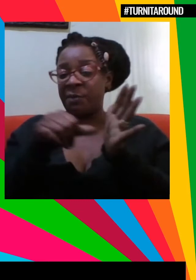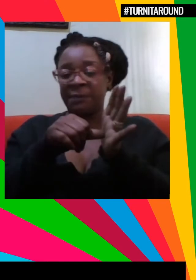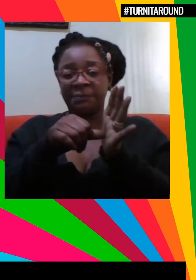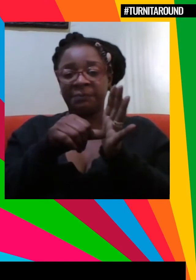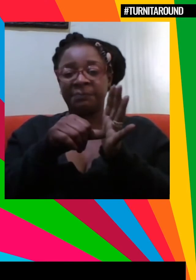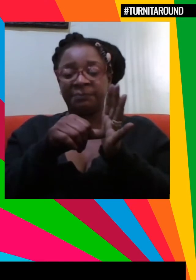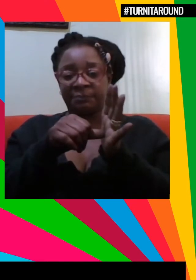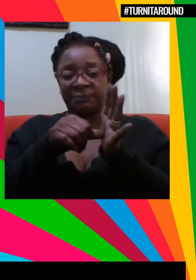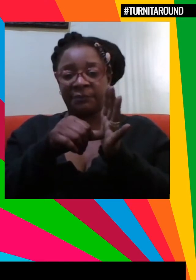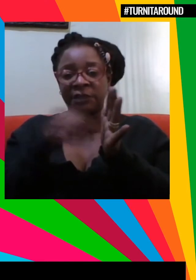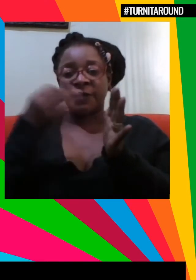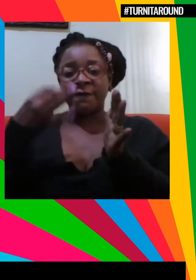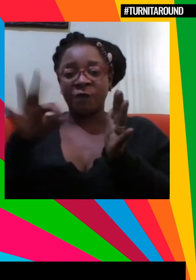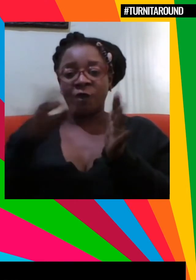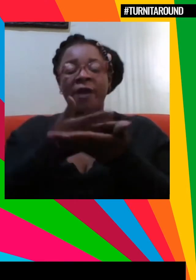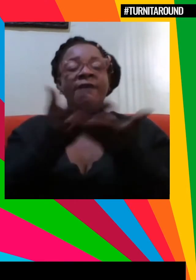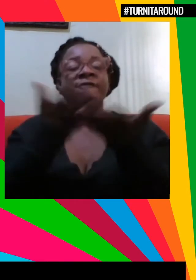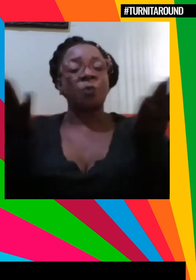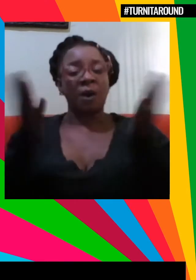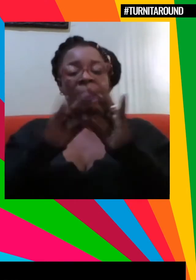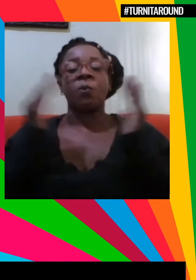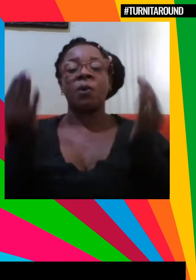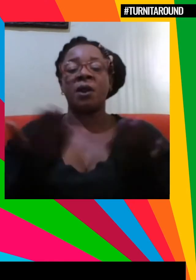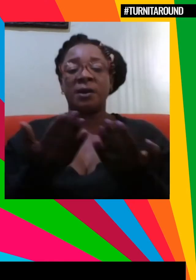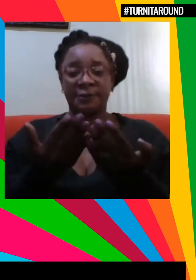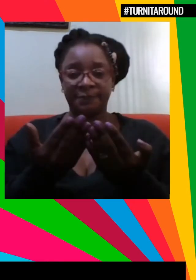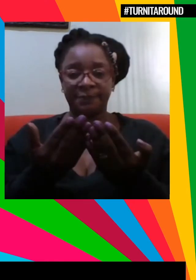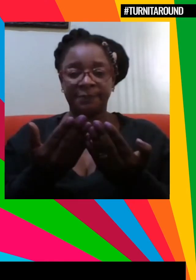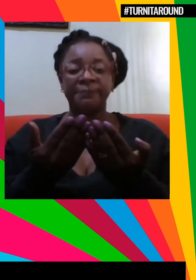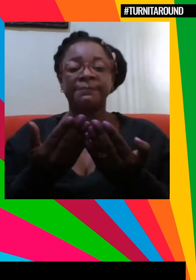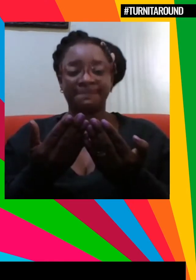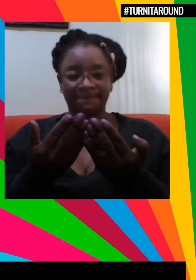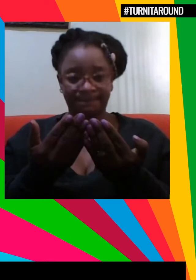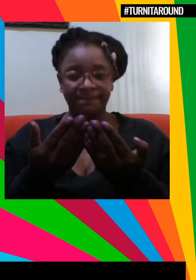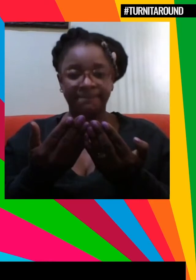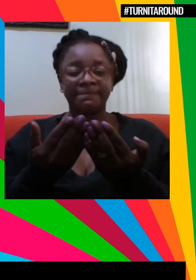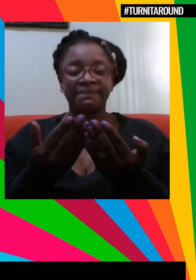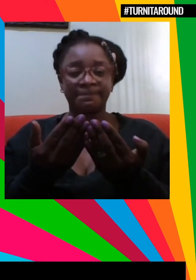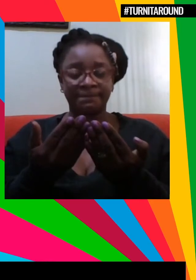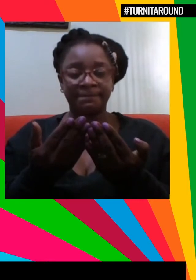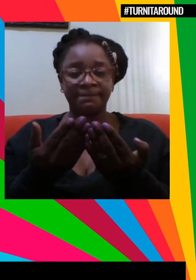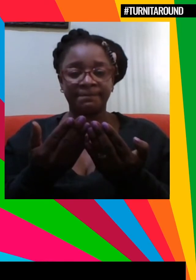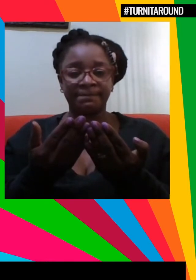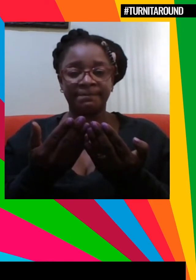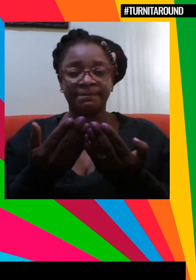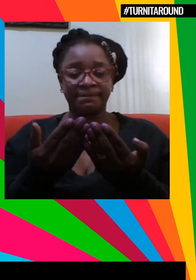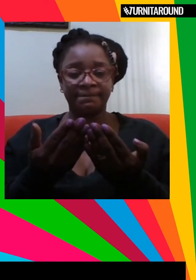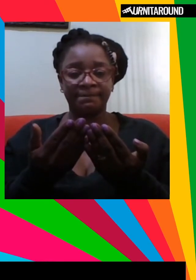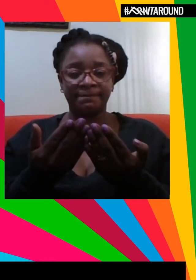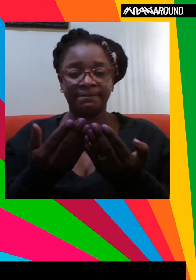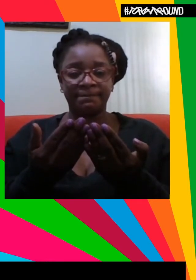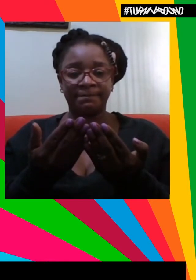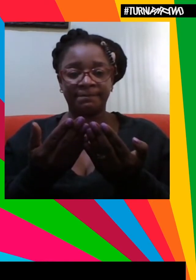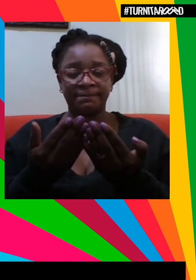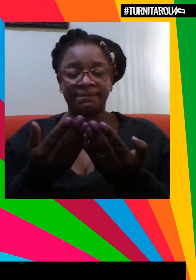for everywhere in the world. Absolutely. So then, you know, if we really could